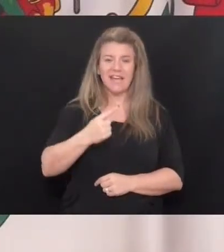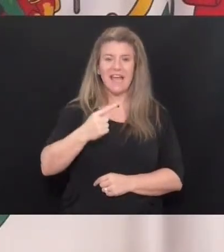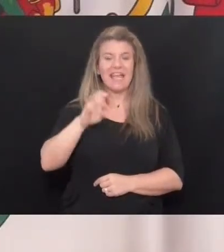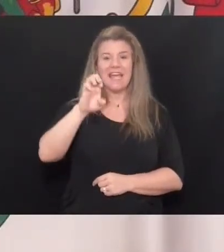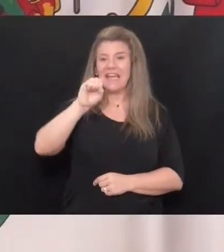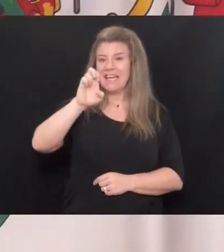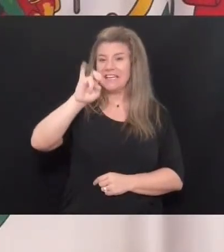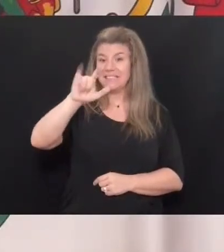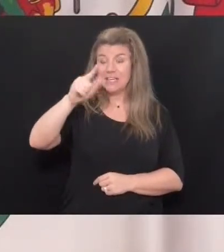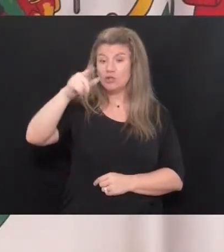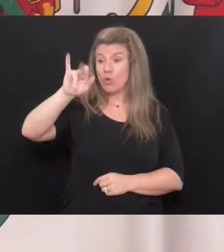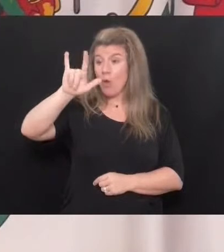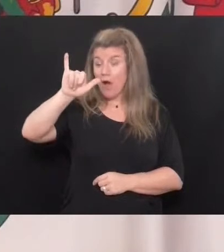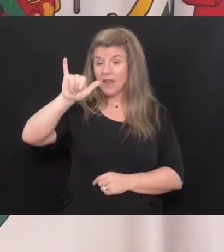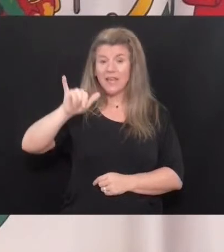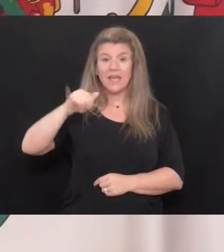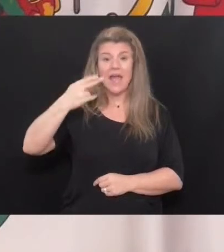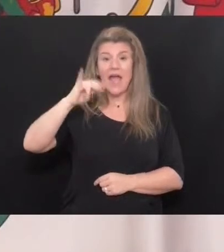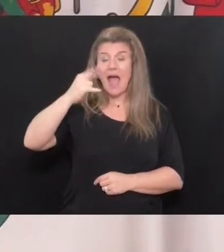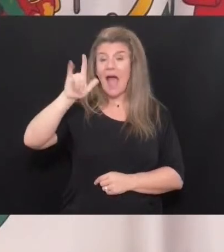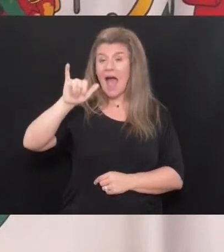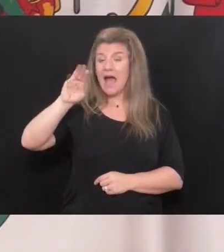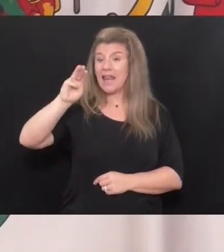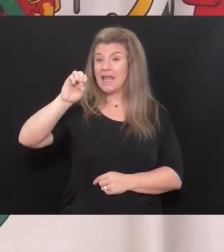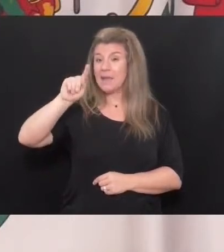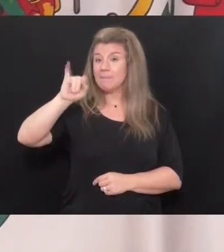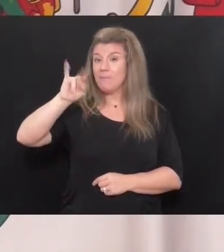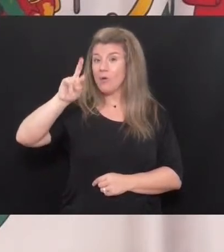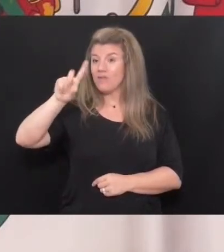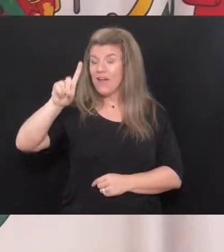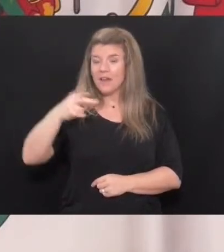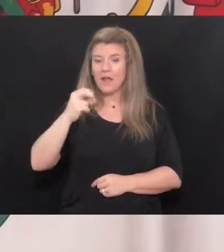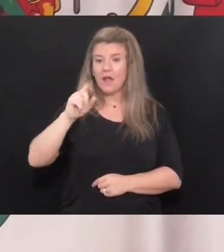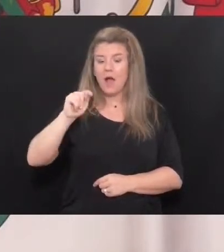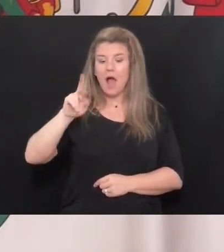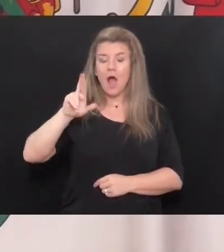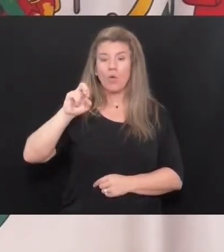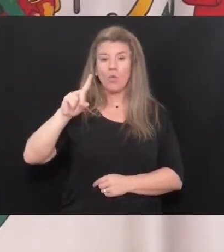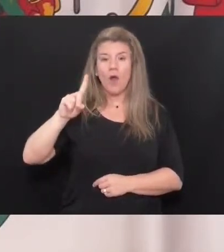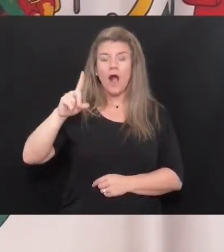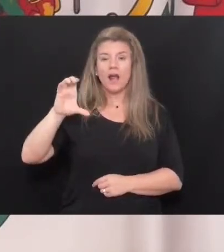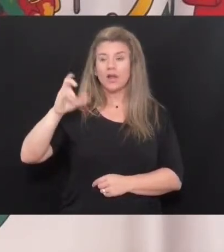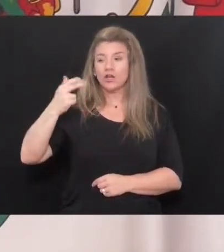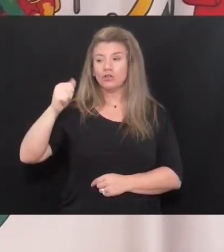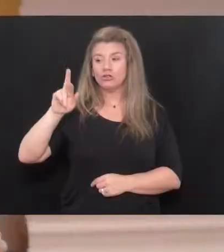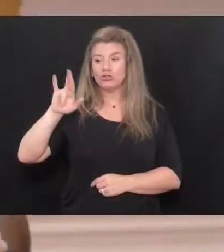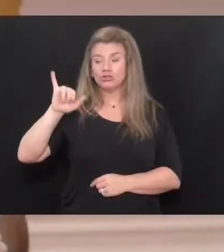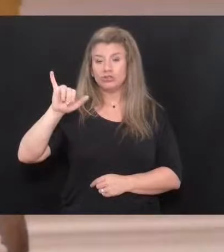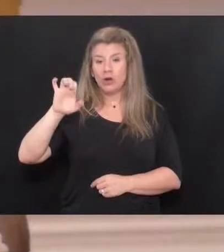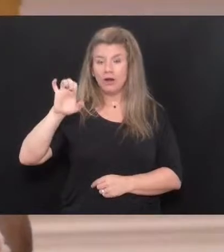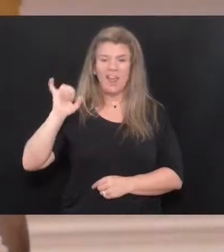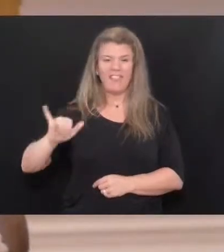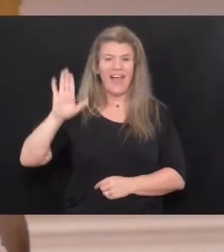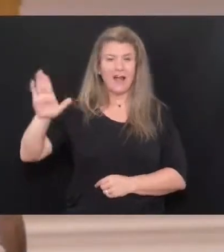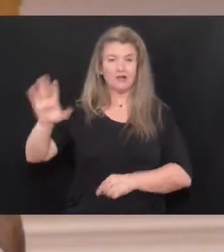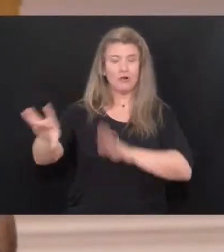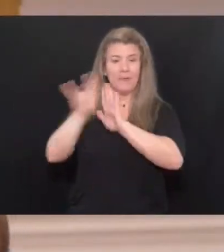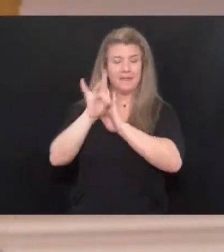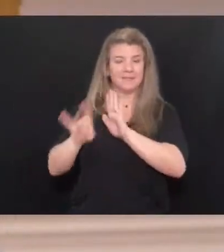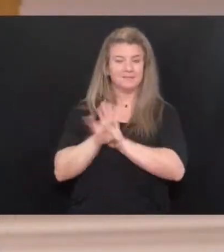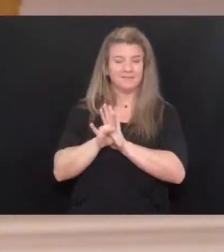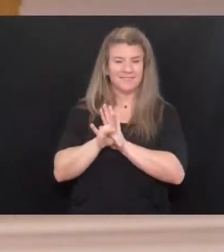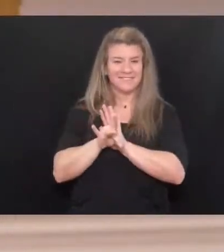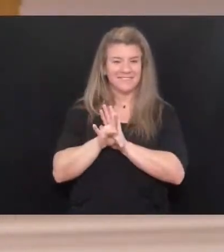quality, highly motivated, and Hot Rod Charlie. That's her picks. And so,